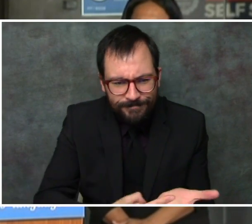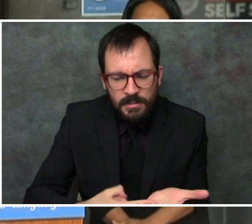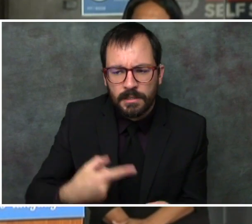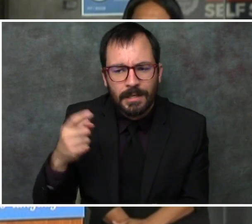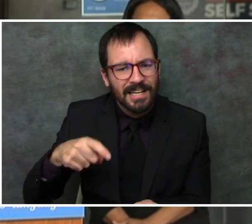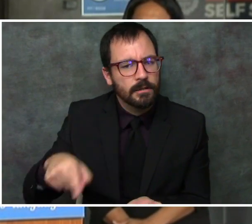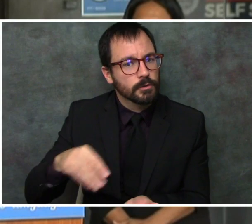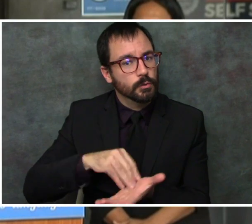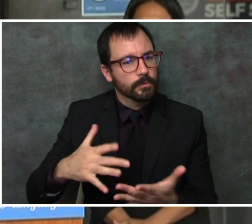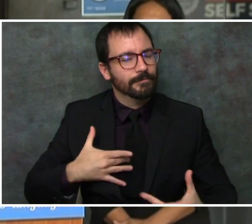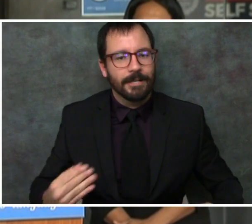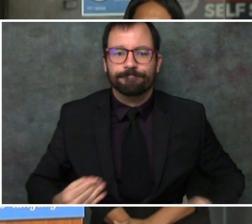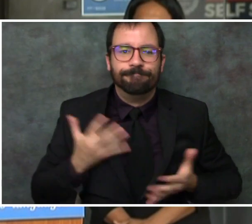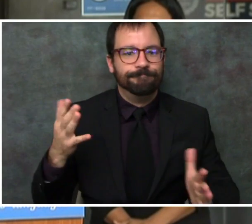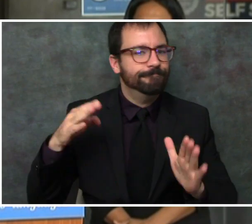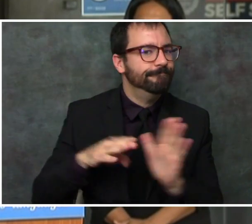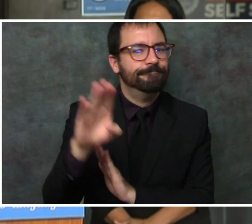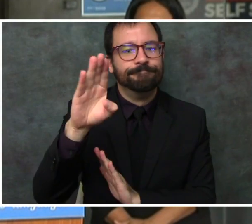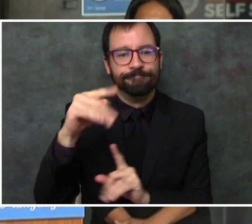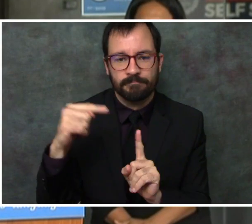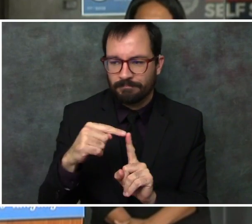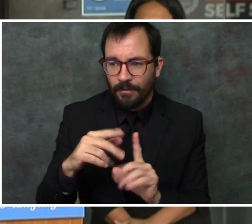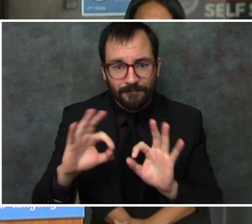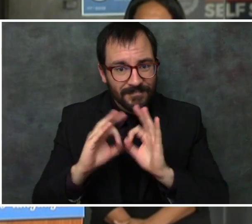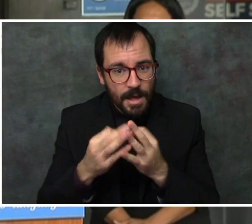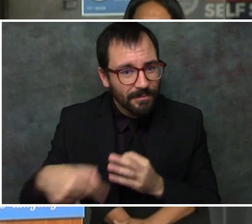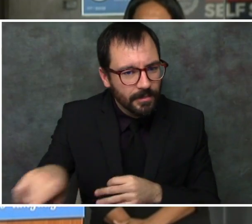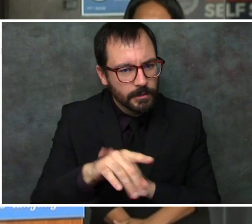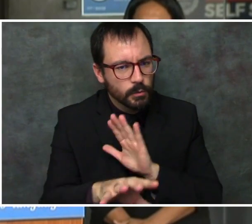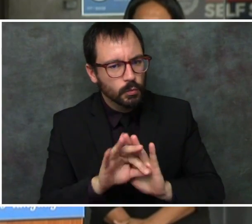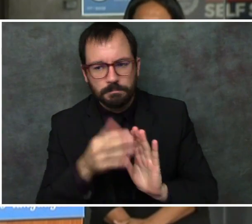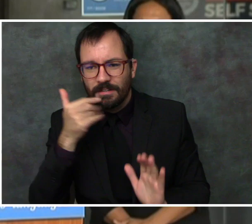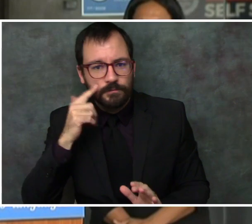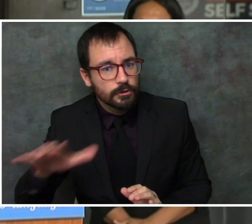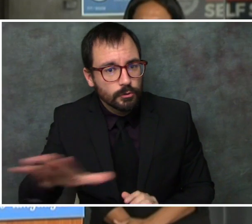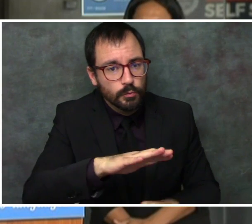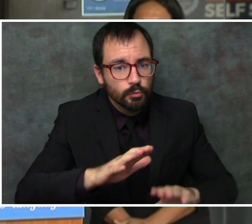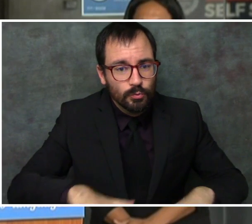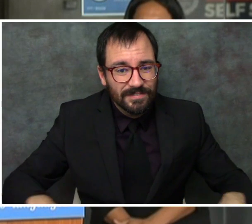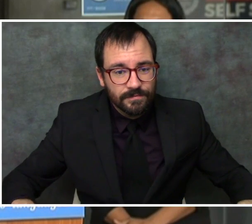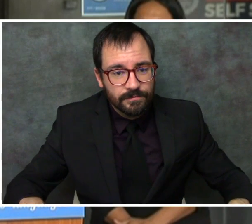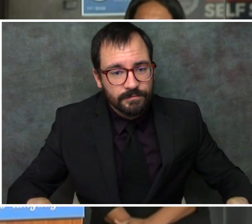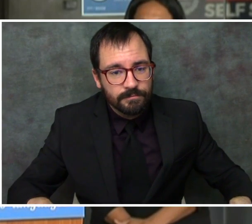their children also, then we will be a better society for it.